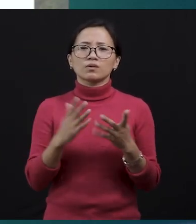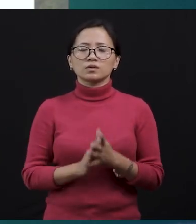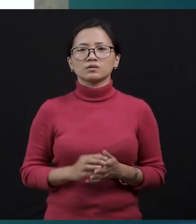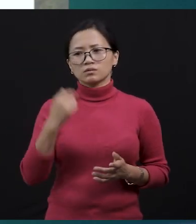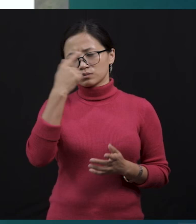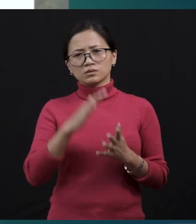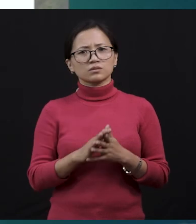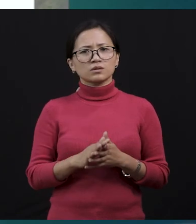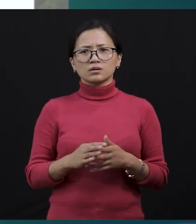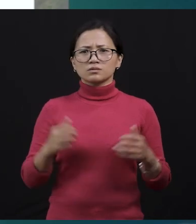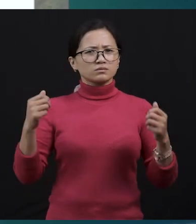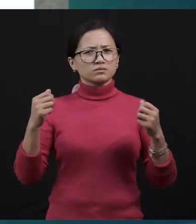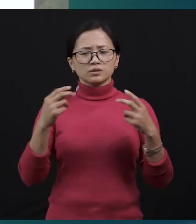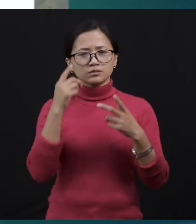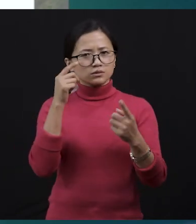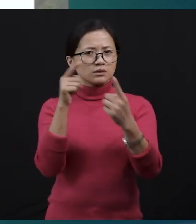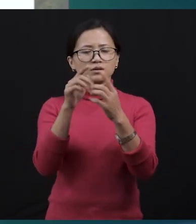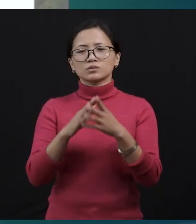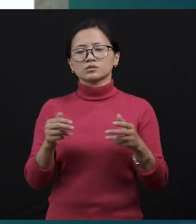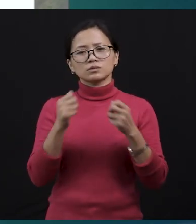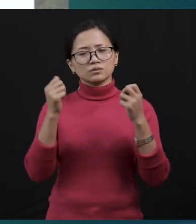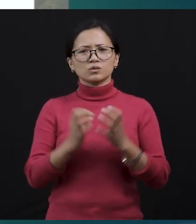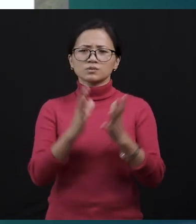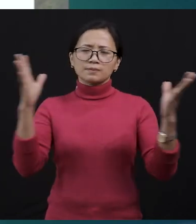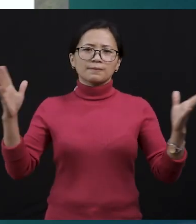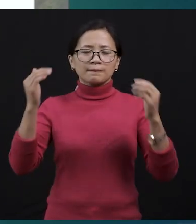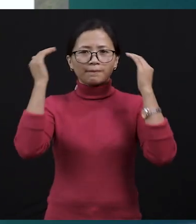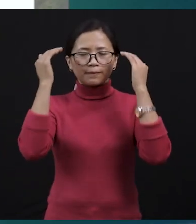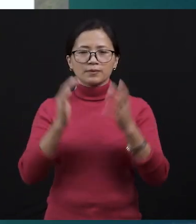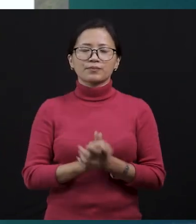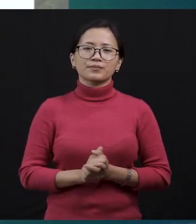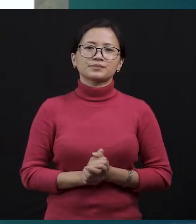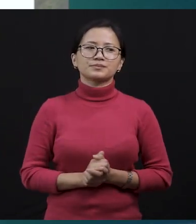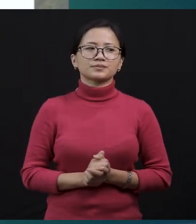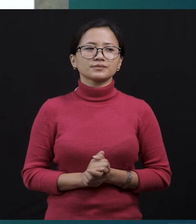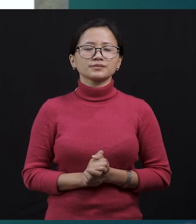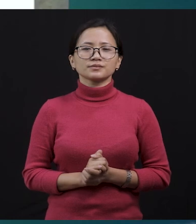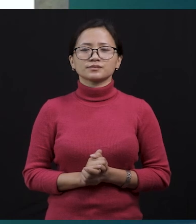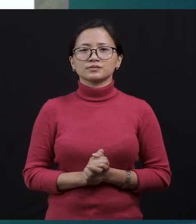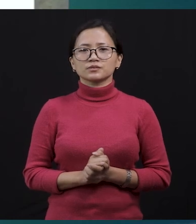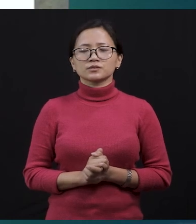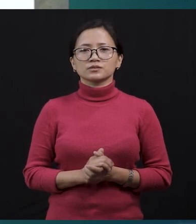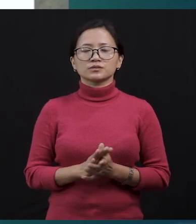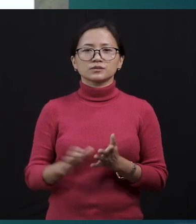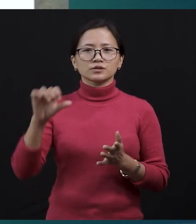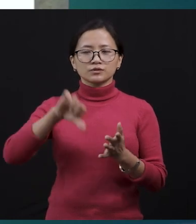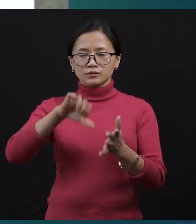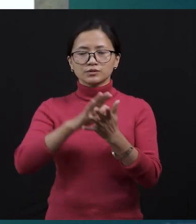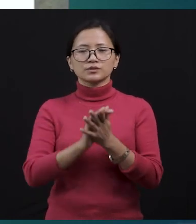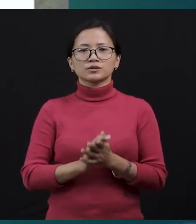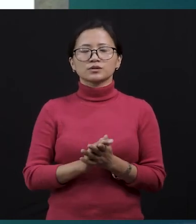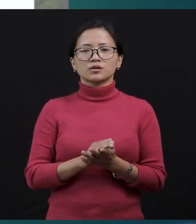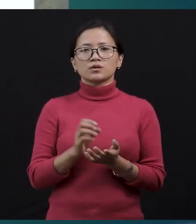Was it an enemy that shoot? There will be so many things that will be going on in your mind. This is a failure that occurred in